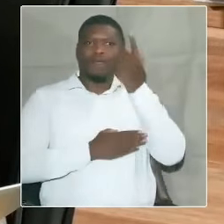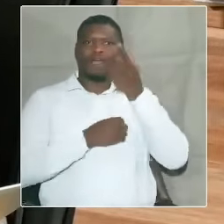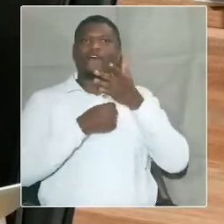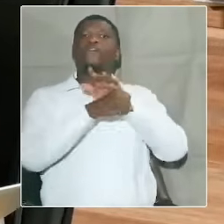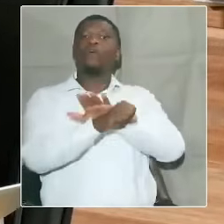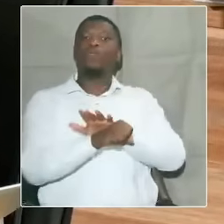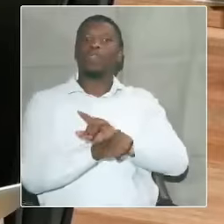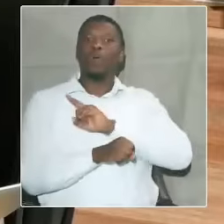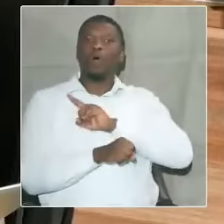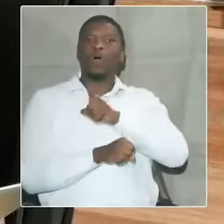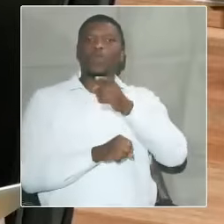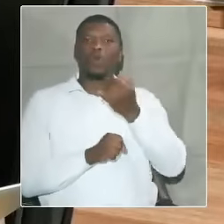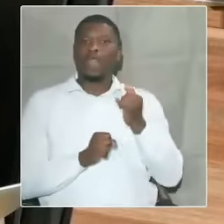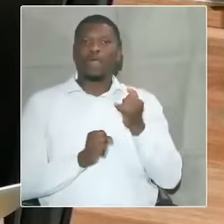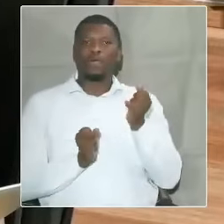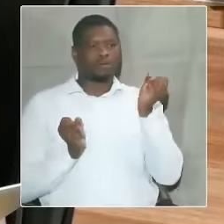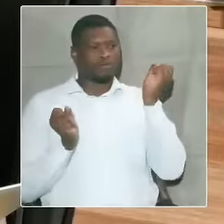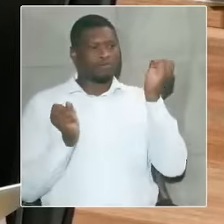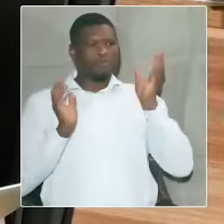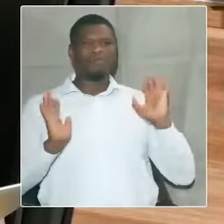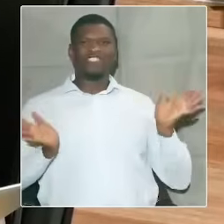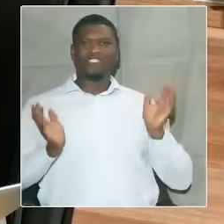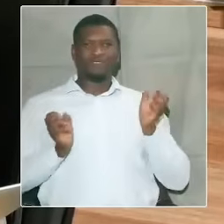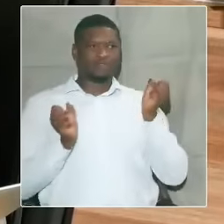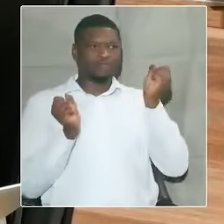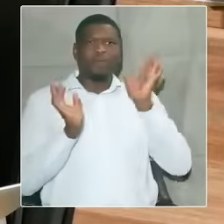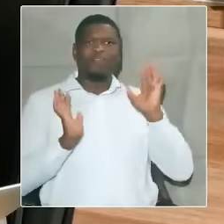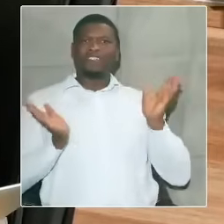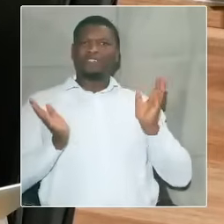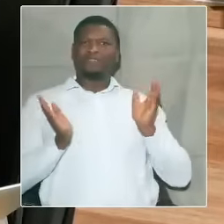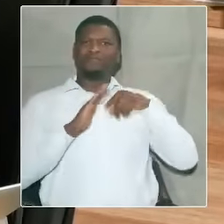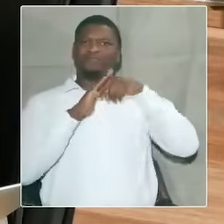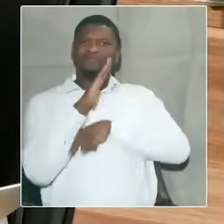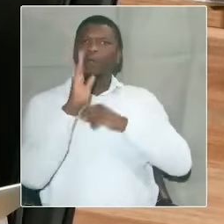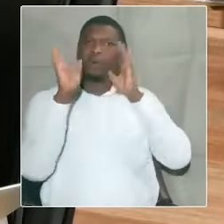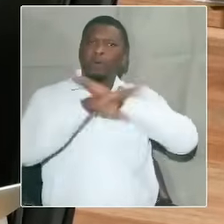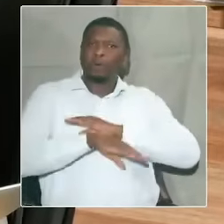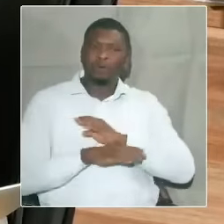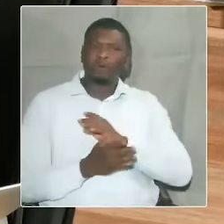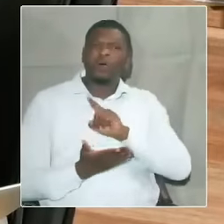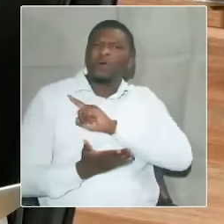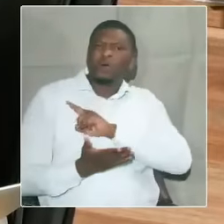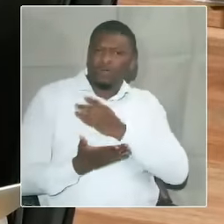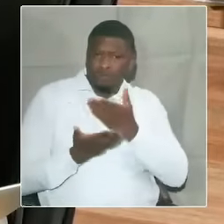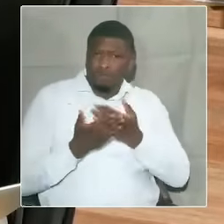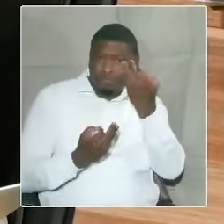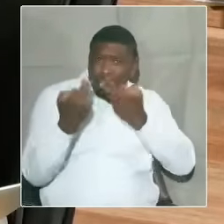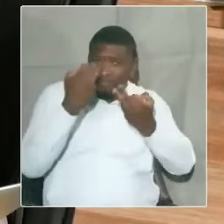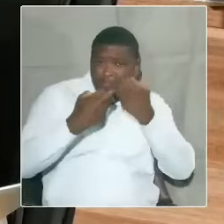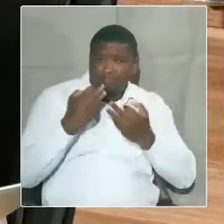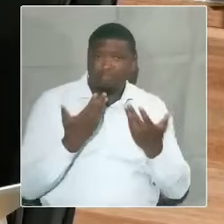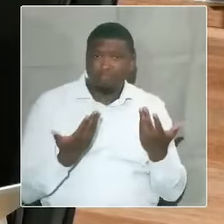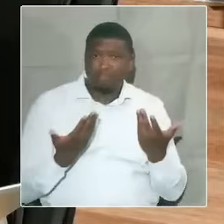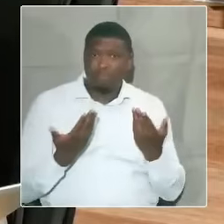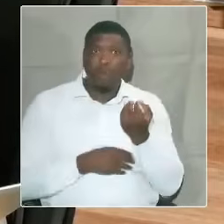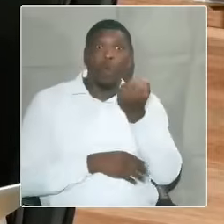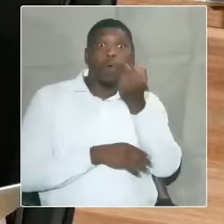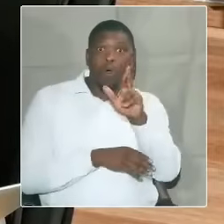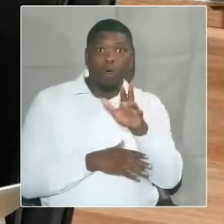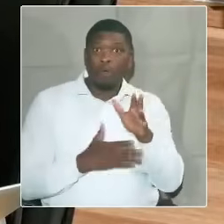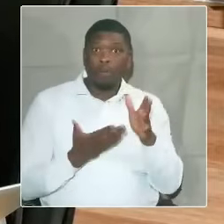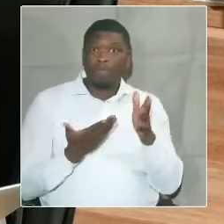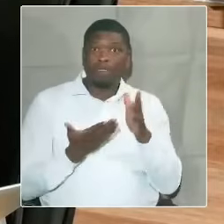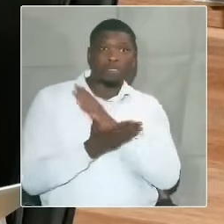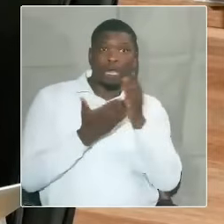Commission so that there is an understanding of why you are putting it simply like that and not going into detail.